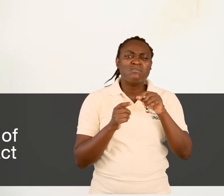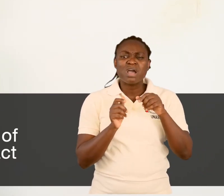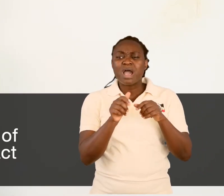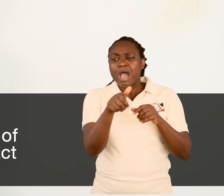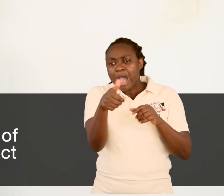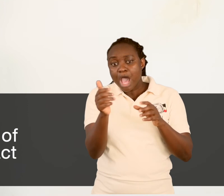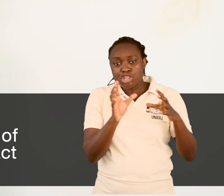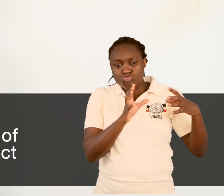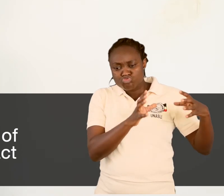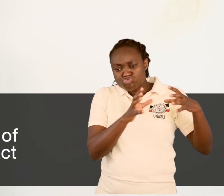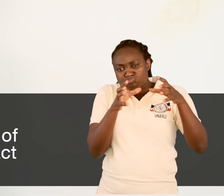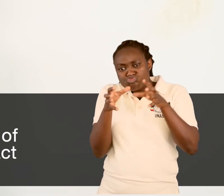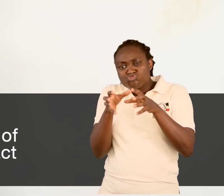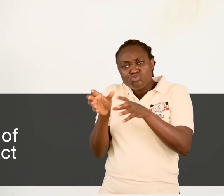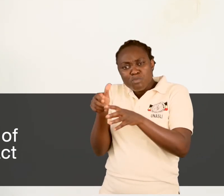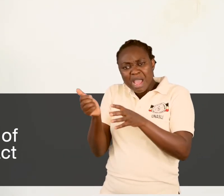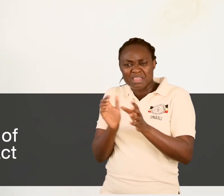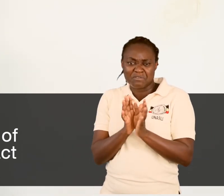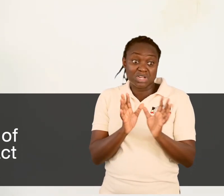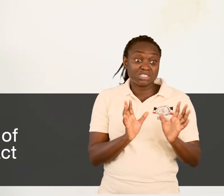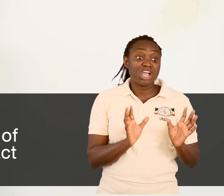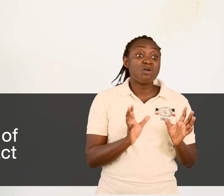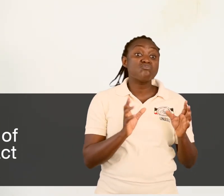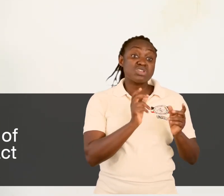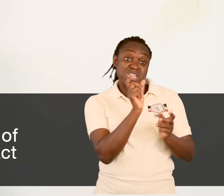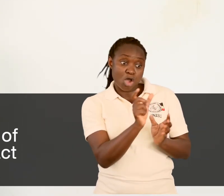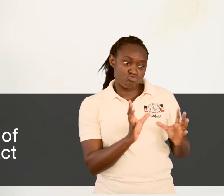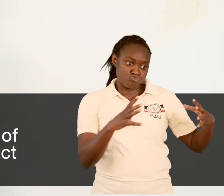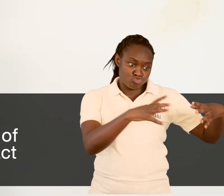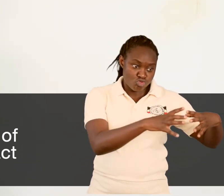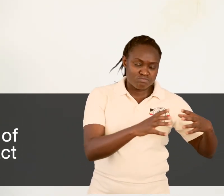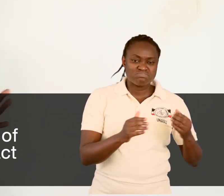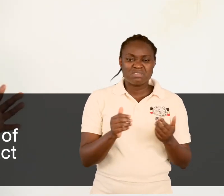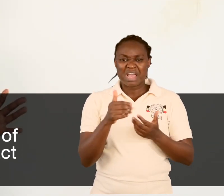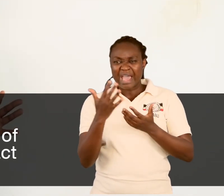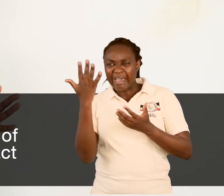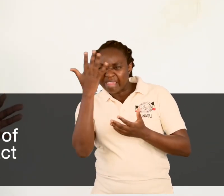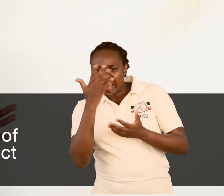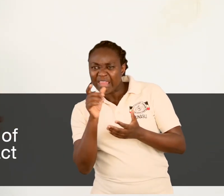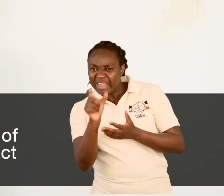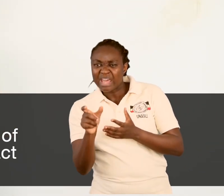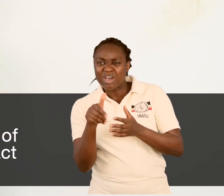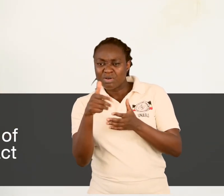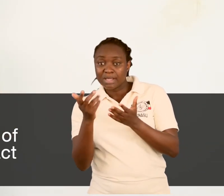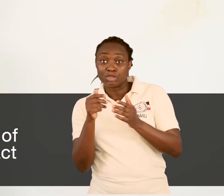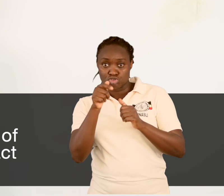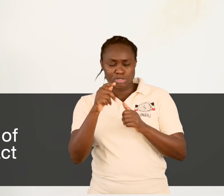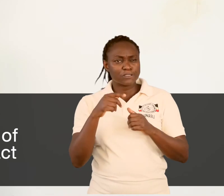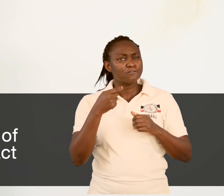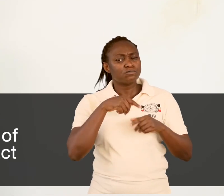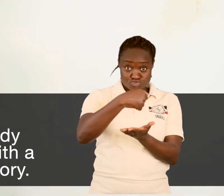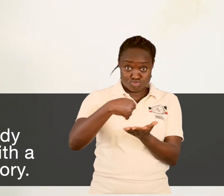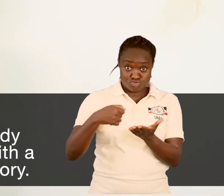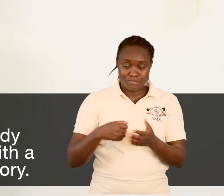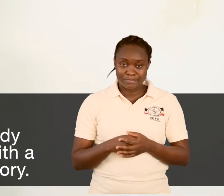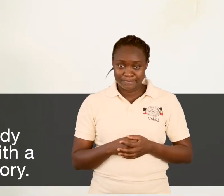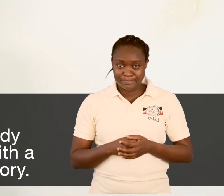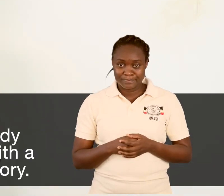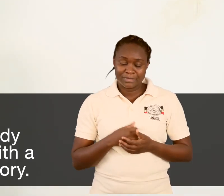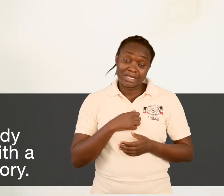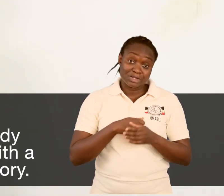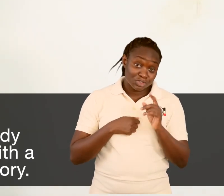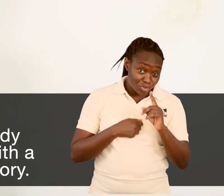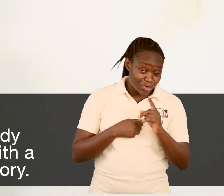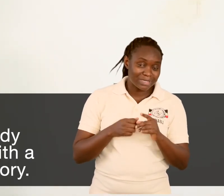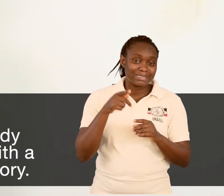nouns. Like I mentioned, collective nouns, abstract nouns, and other nouns. The other thing